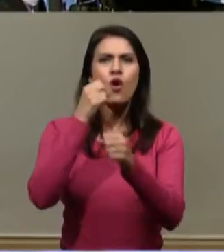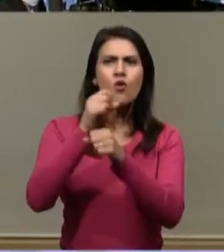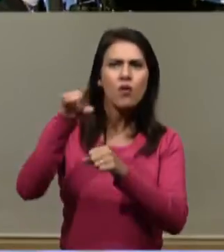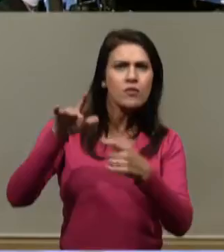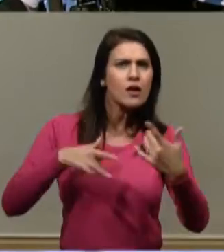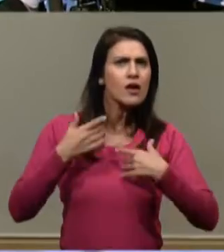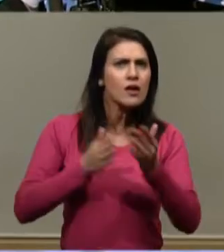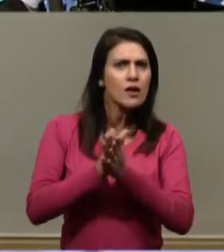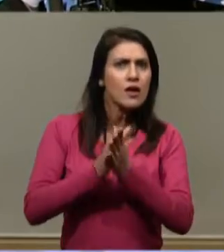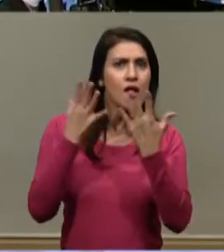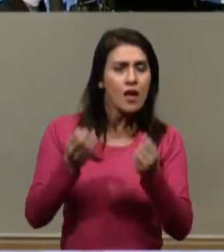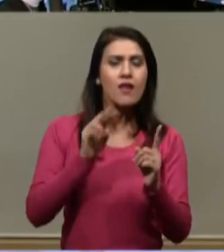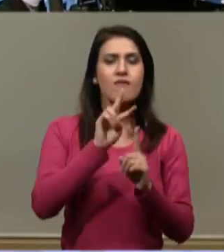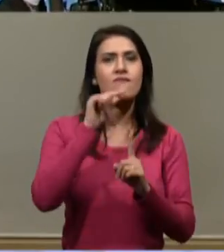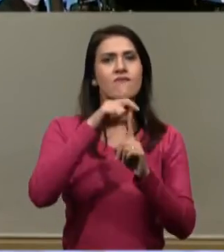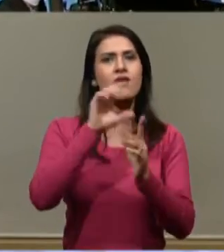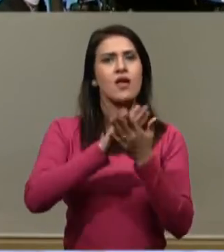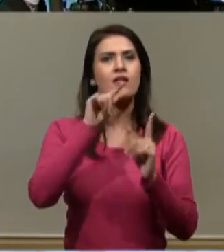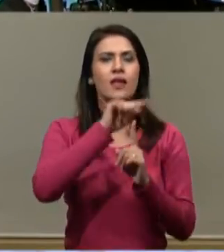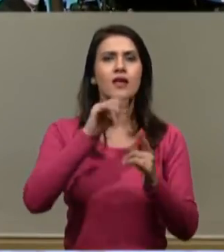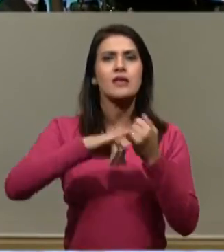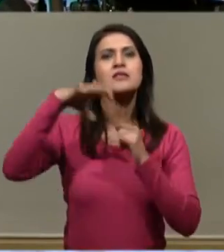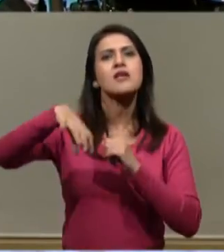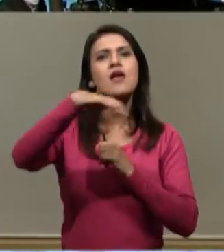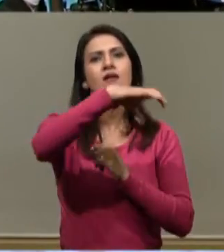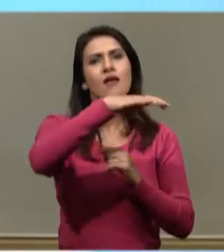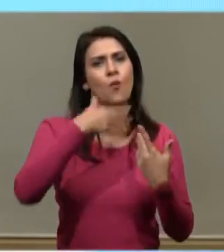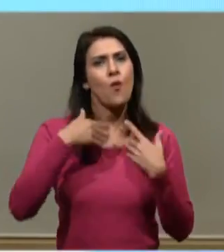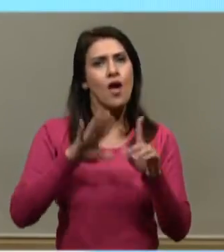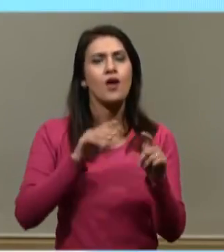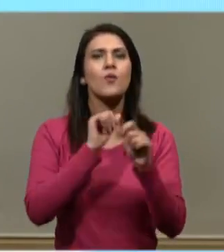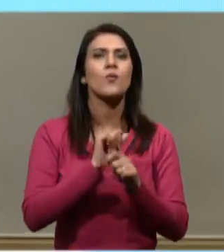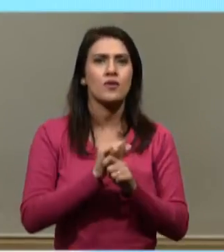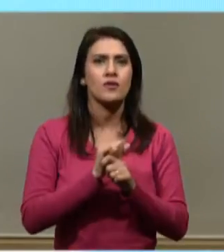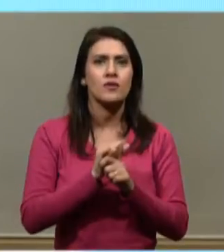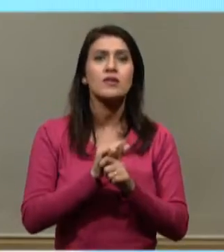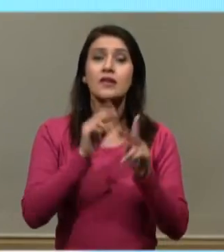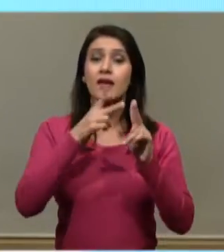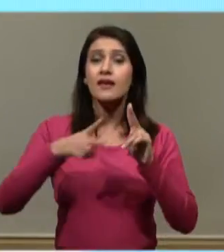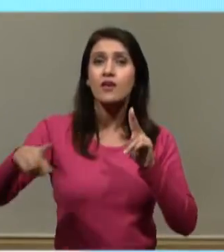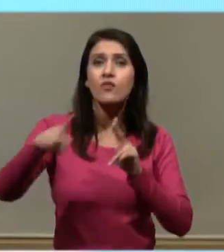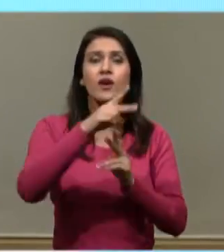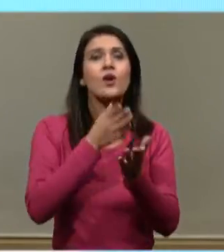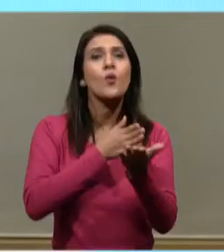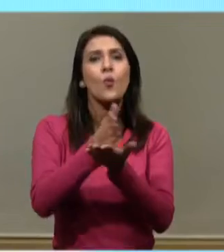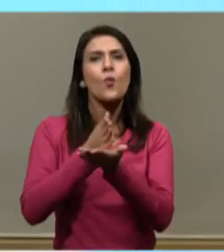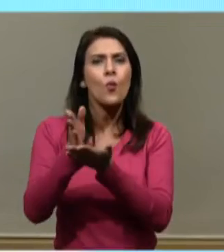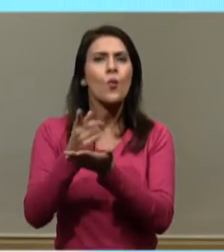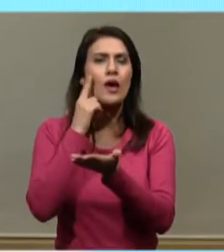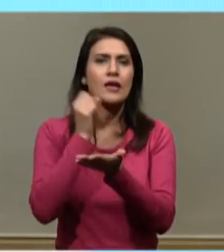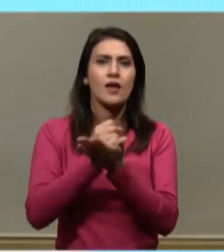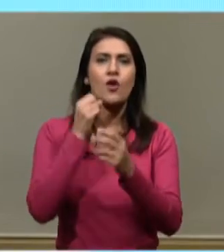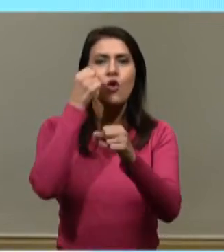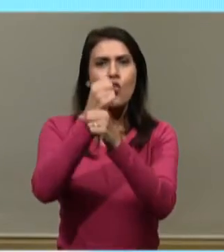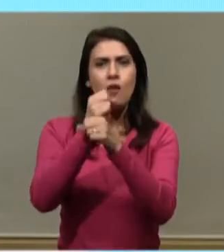whether it's at the center, at the state level, and we take forward our research to them. So there are different ways to sort of engage with the government